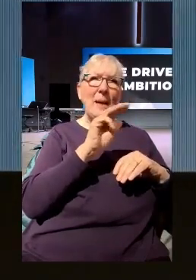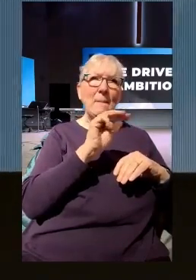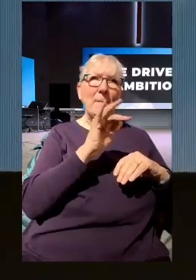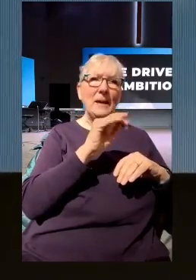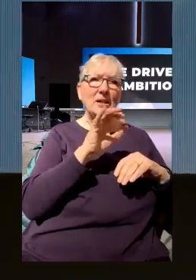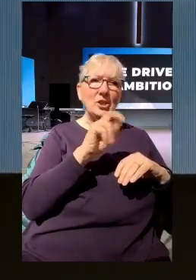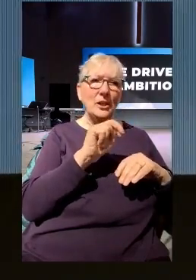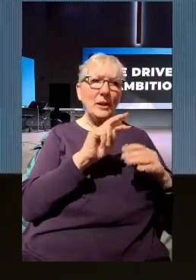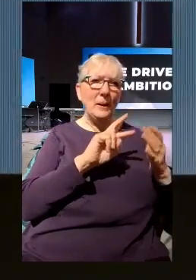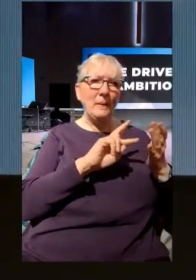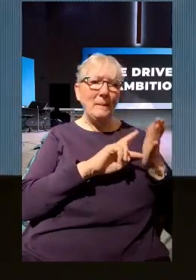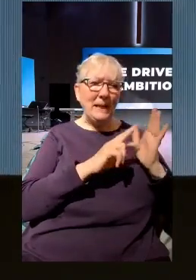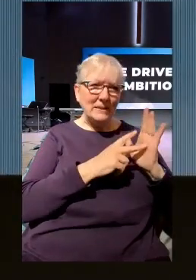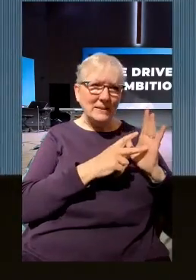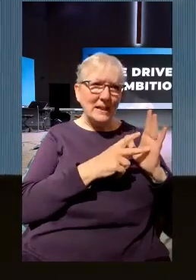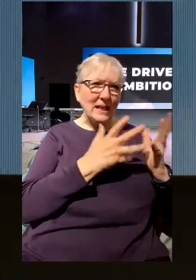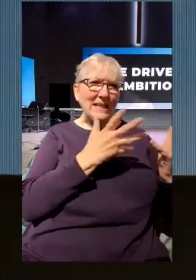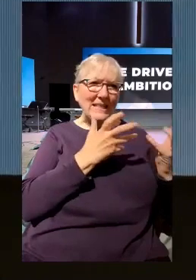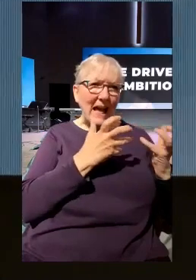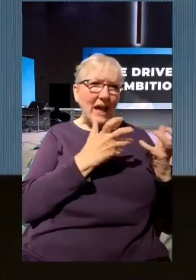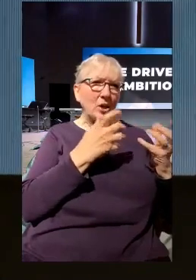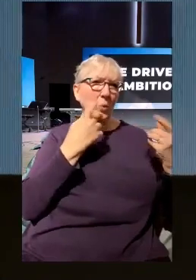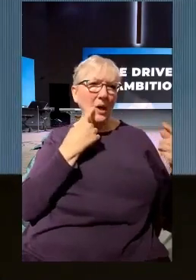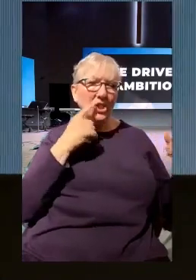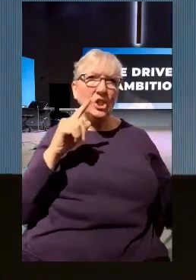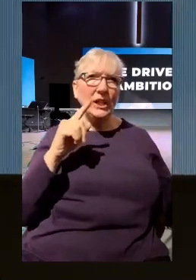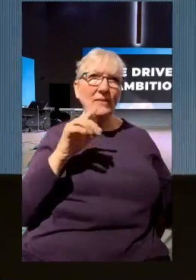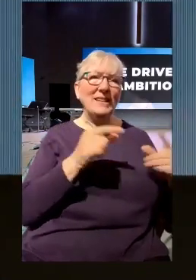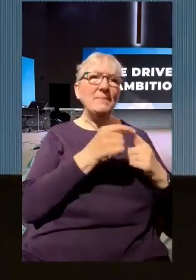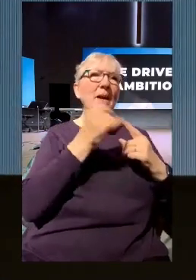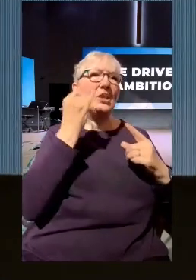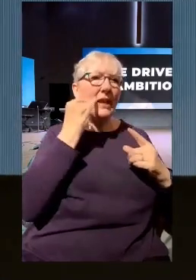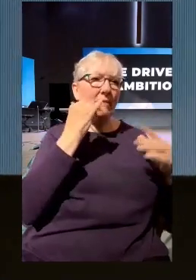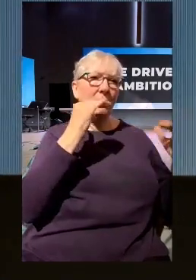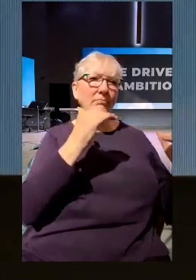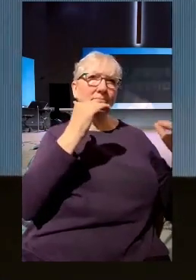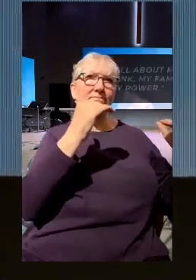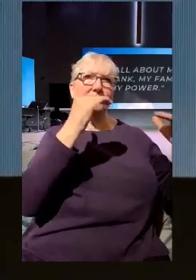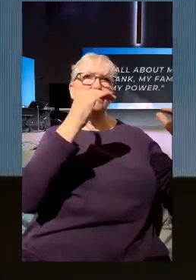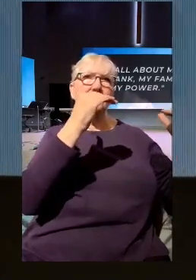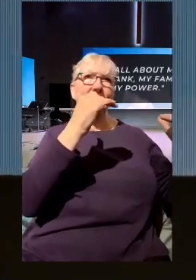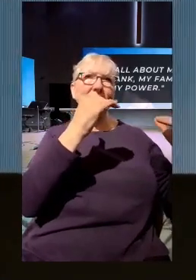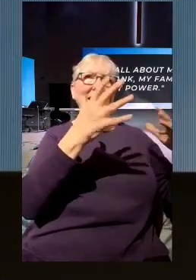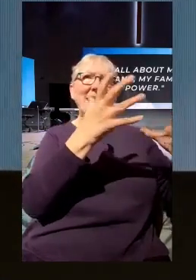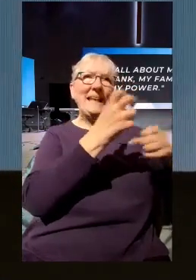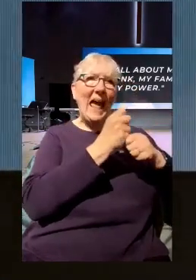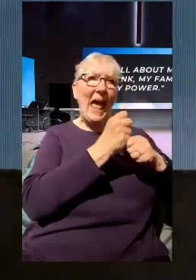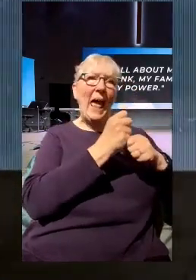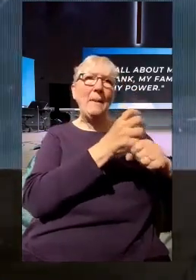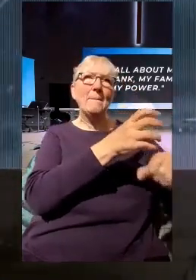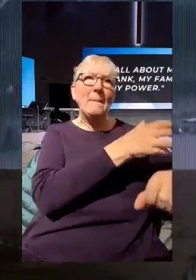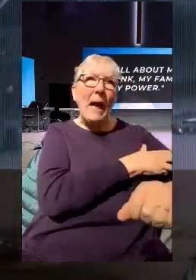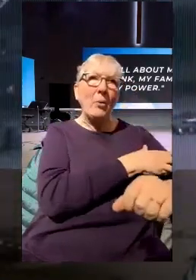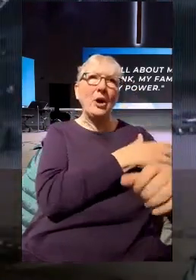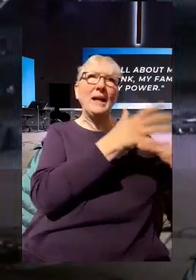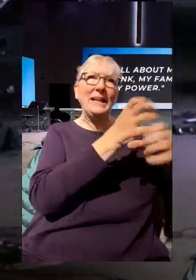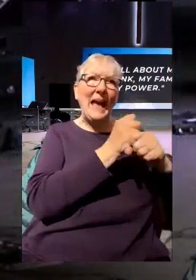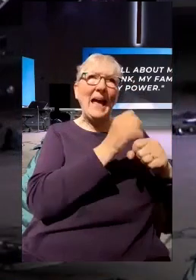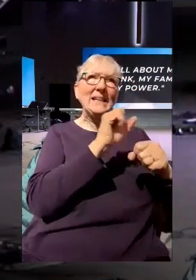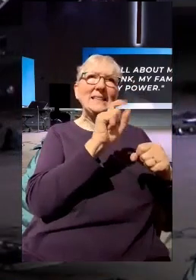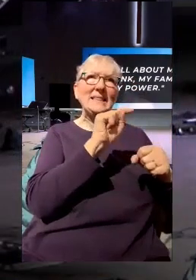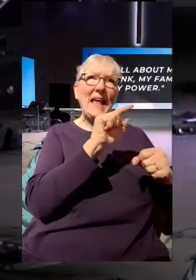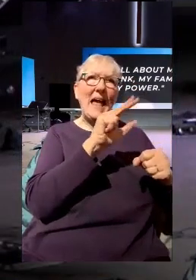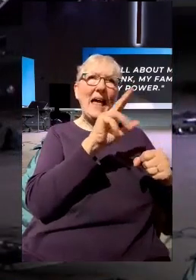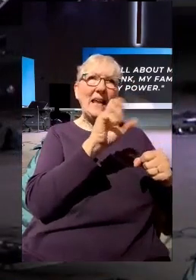achieve, particularly in the pursuit of rank, fame, or power. It's about status. It's all about